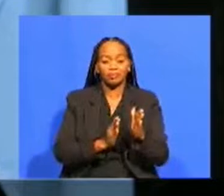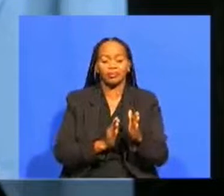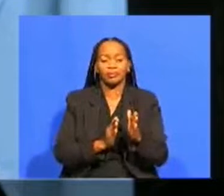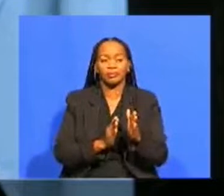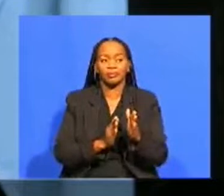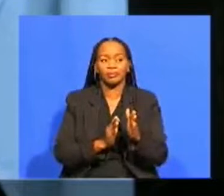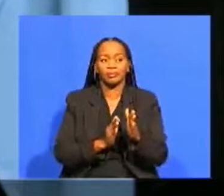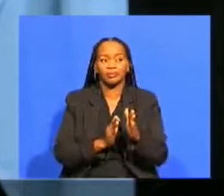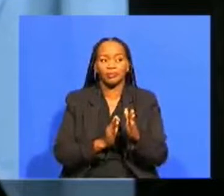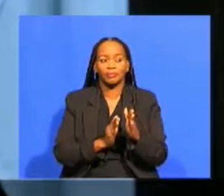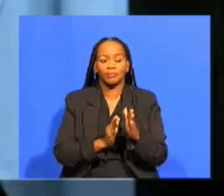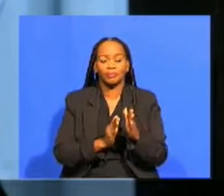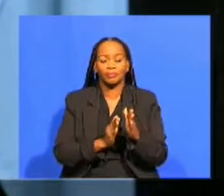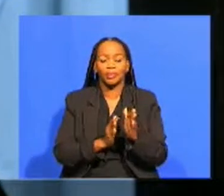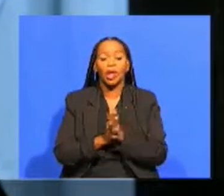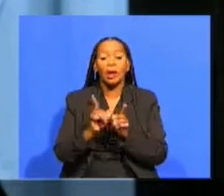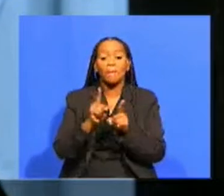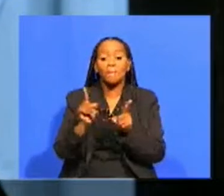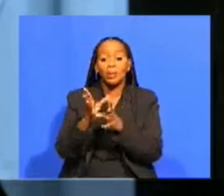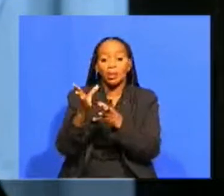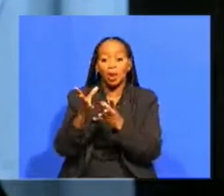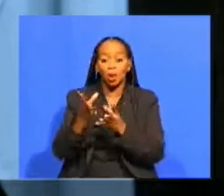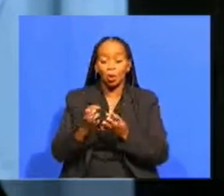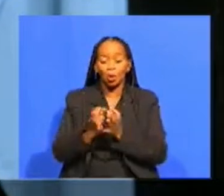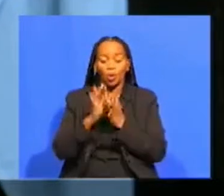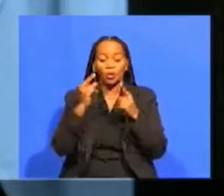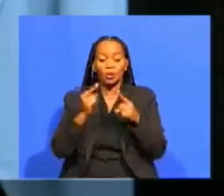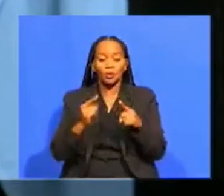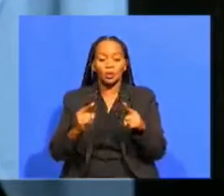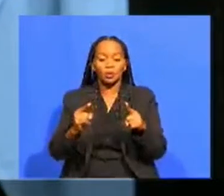worldwide. But I want to say